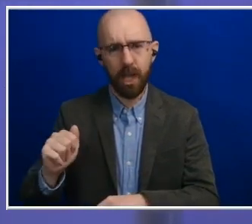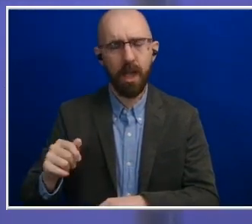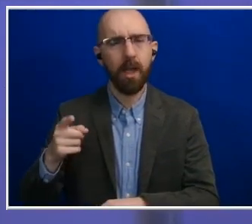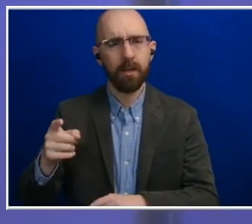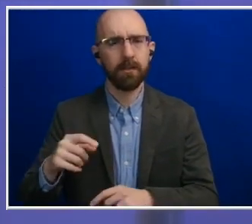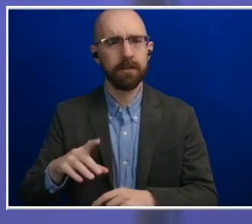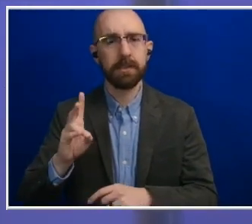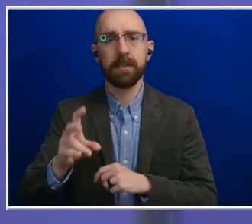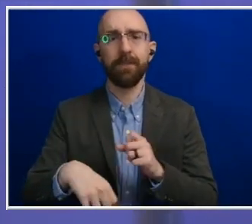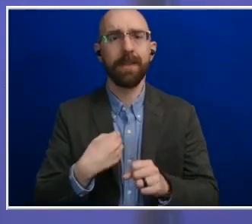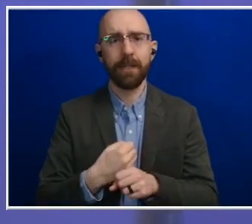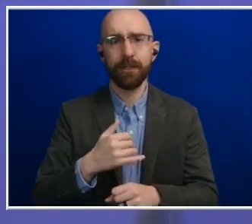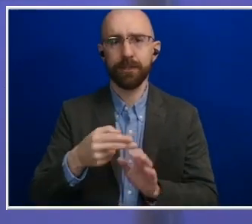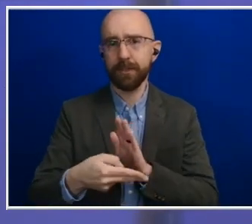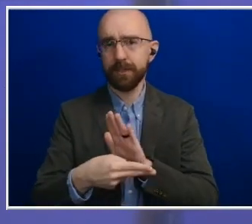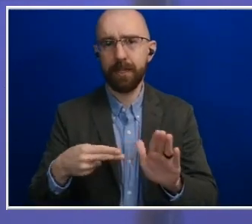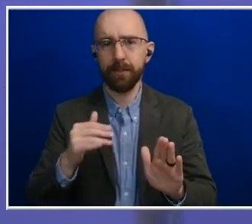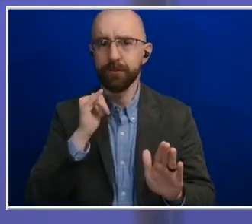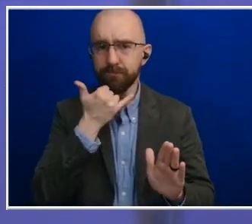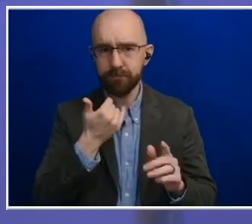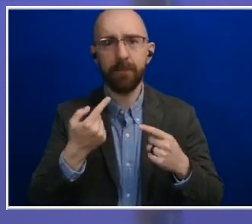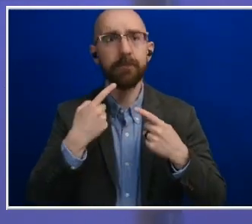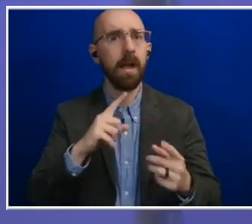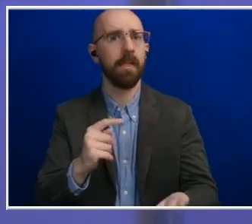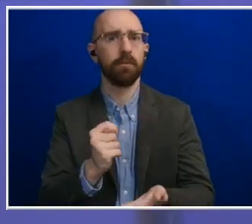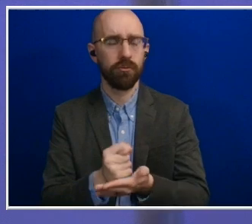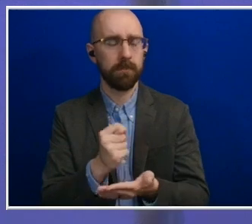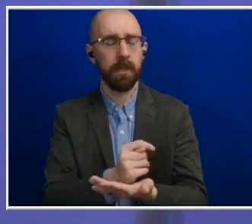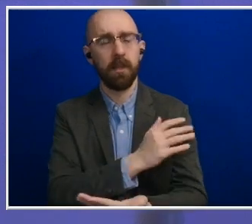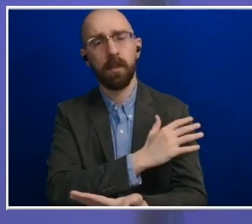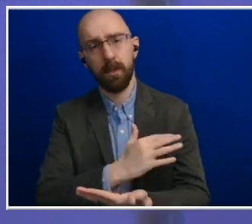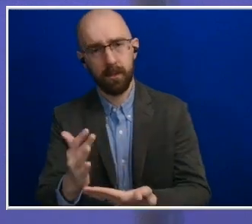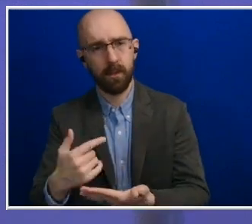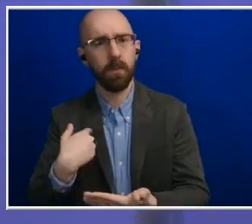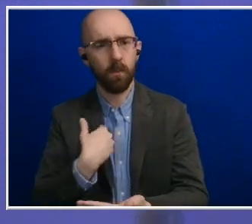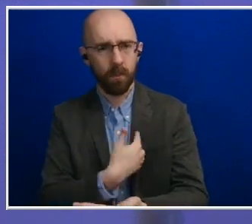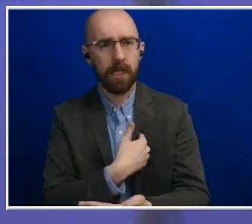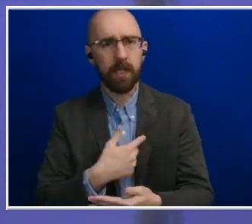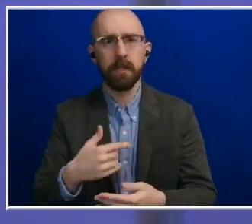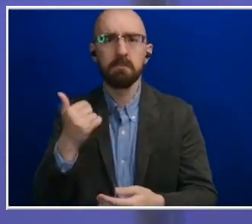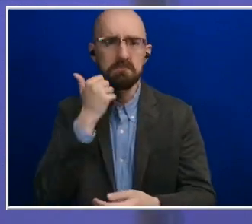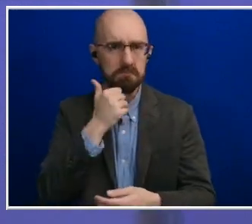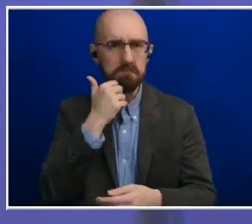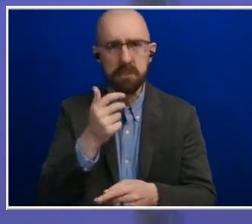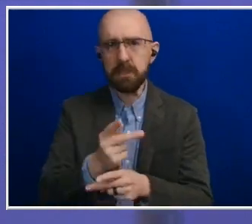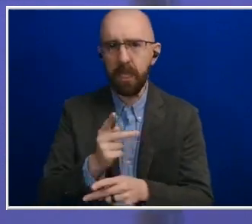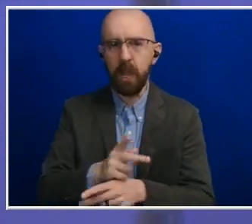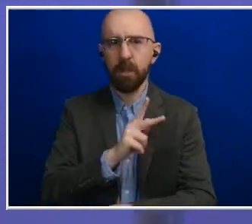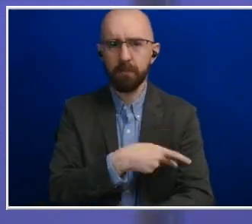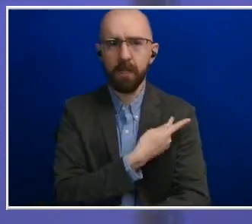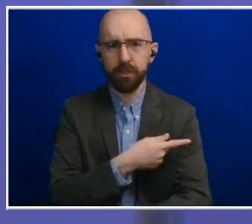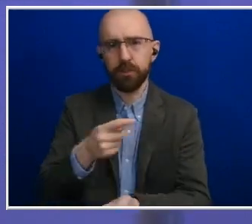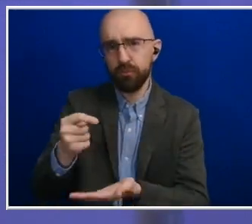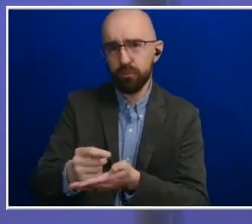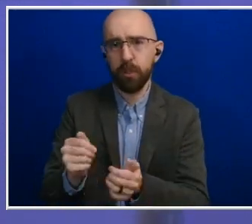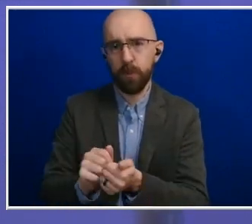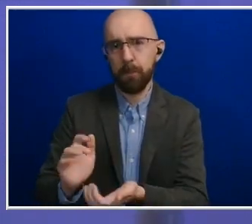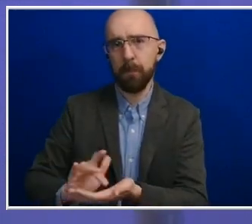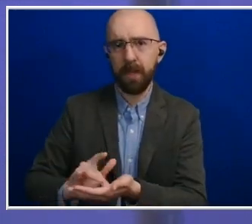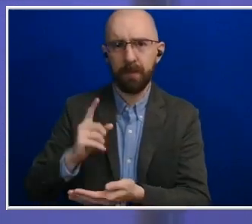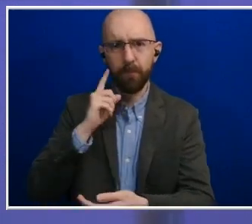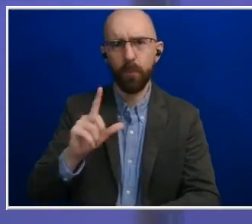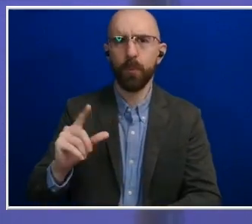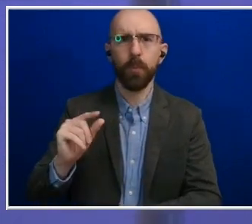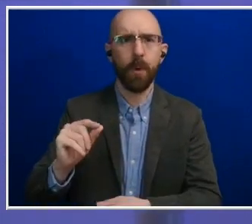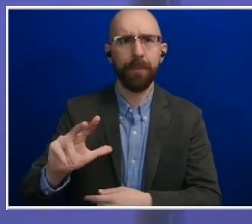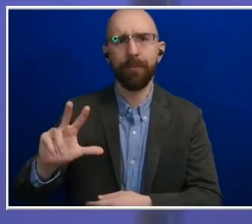then finally getting treatment. We commonly take care of patients who've been treated with medications for 20 years, 30 years, and